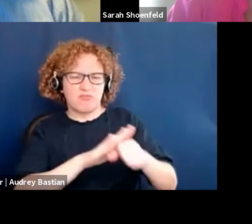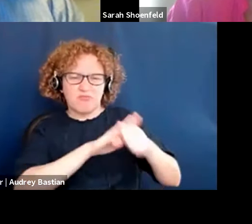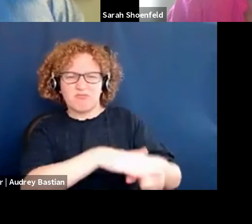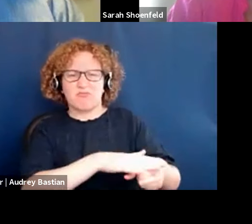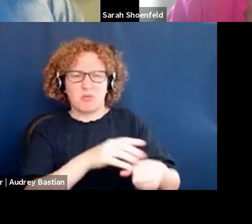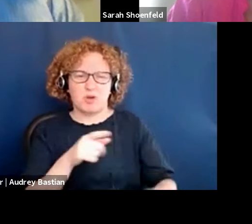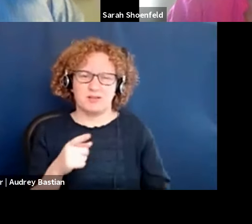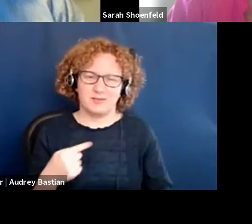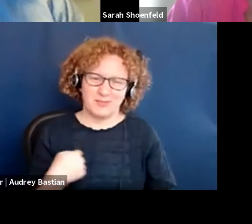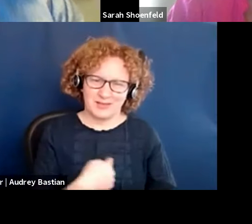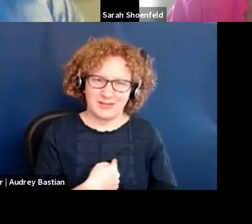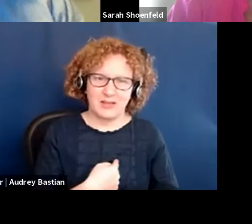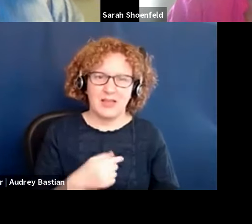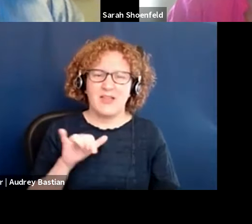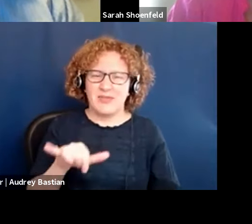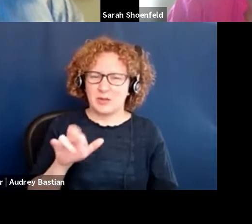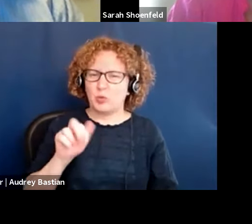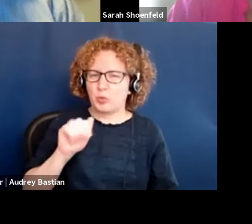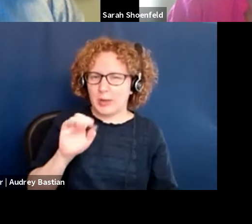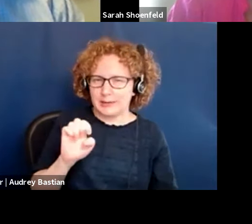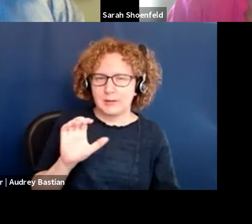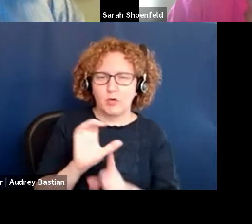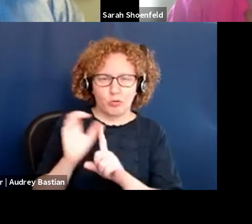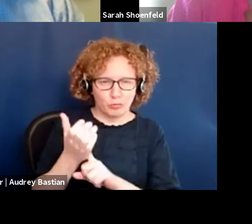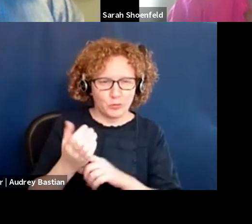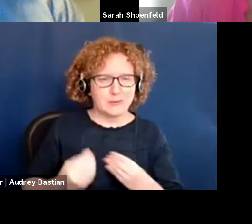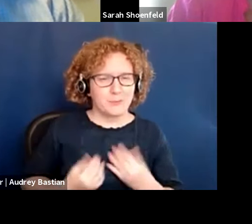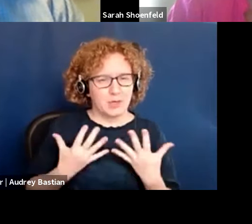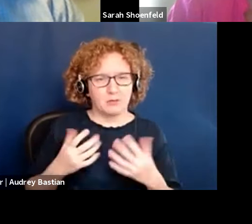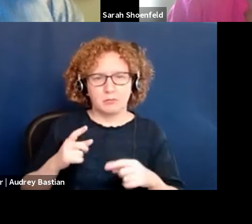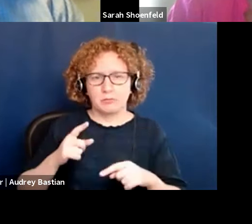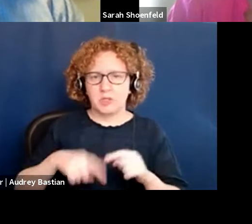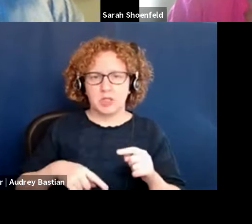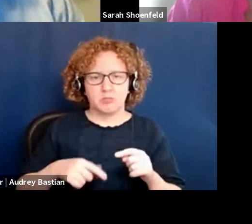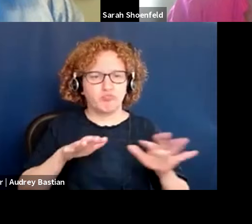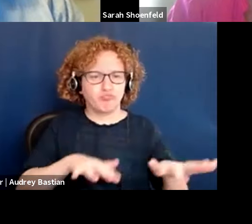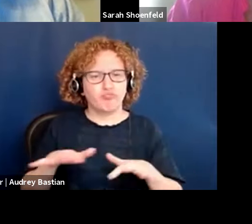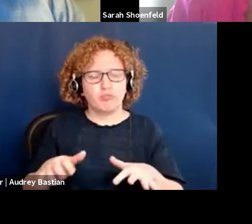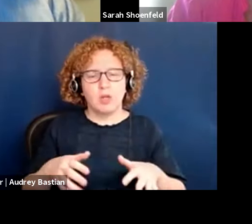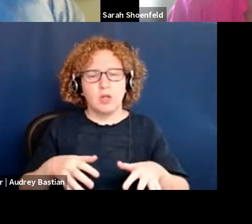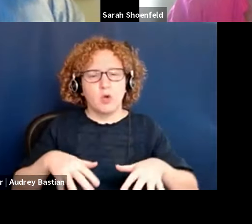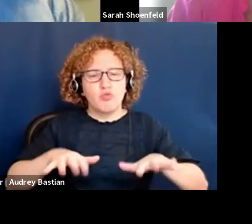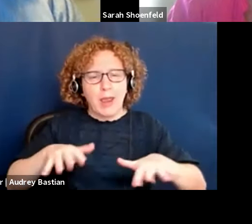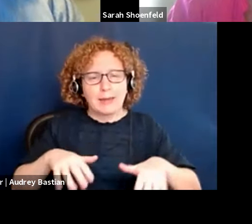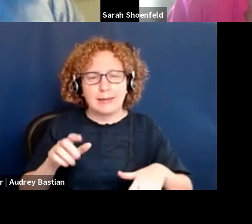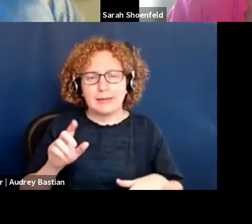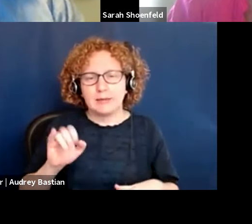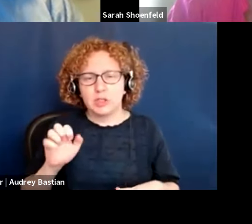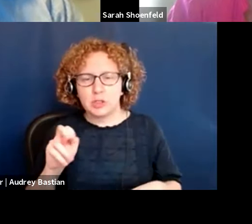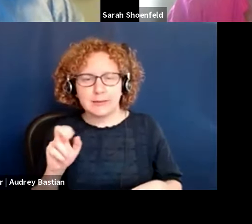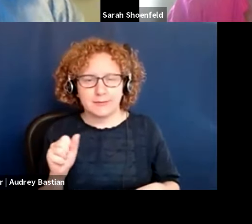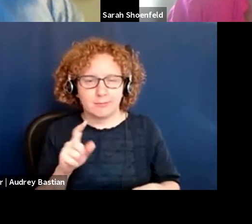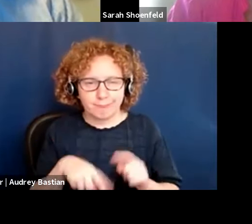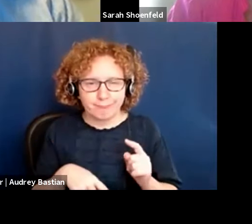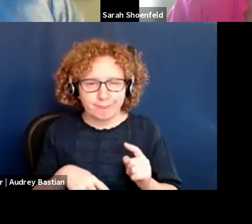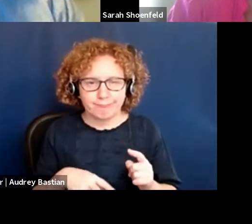that was racially and culturally and mm-hmm. inspired. You know, we couldn't wear raggedy jeans or things like that. No way in the world. And